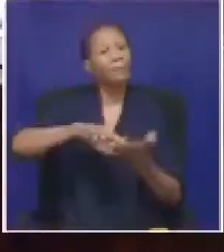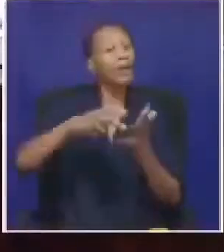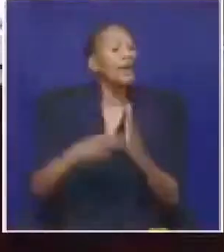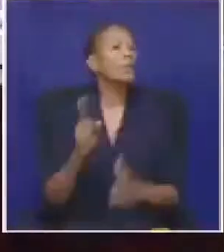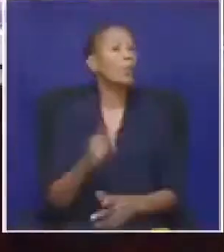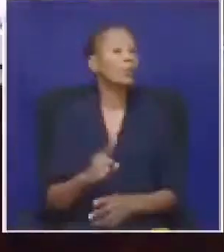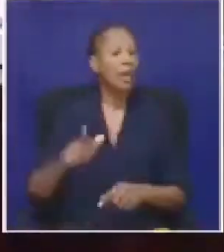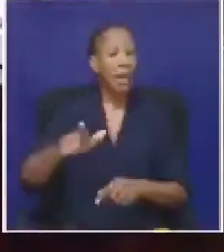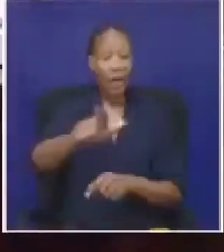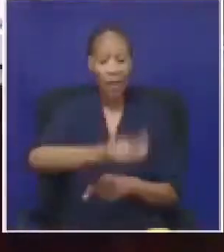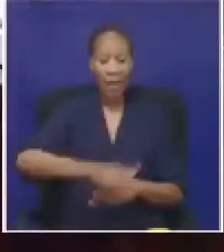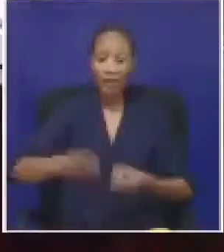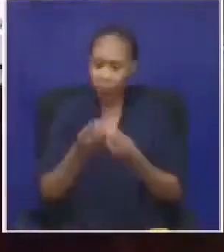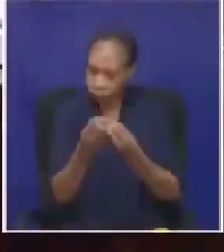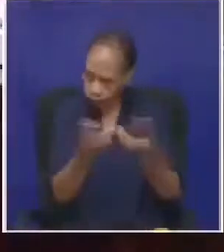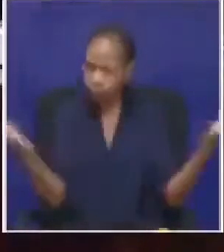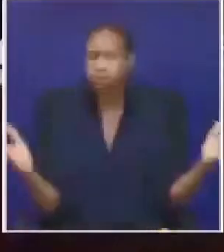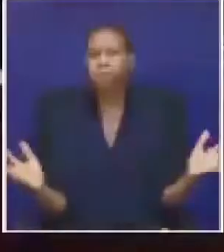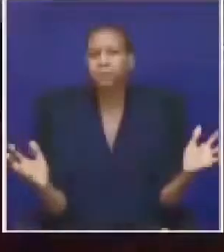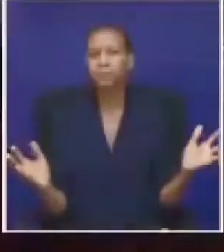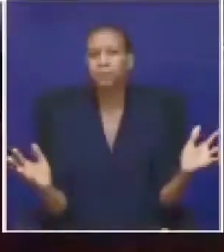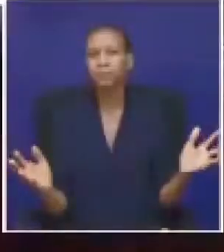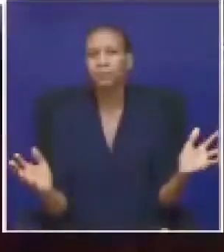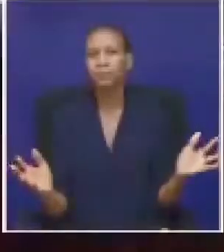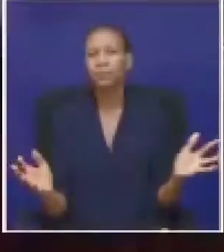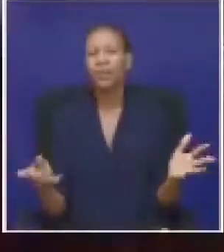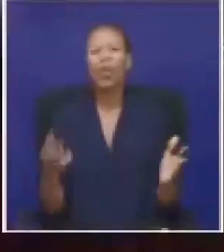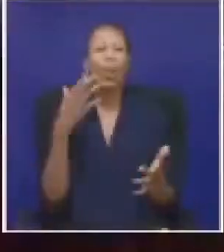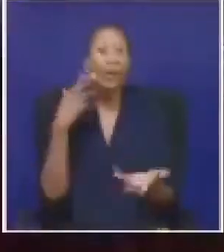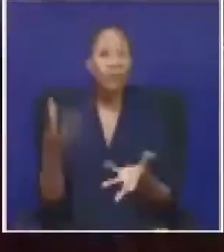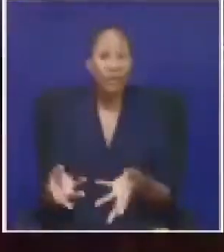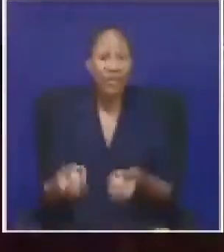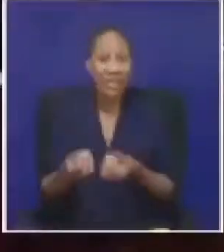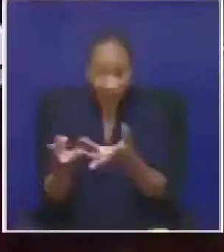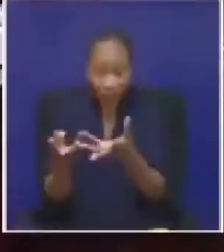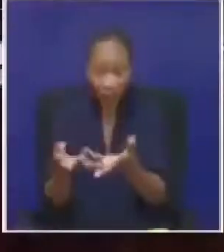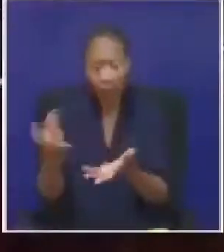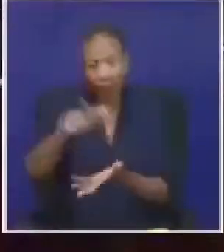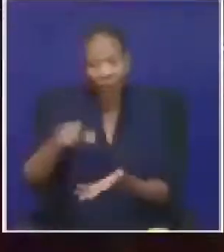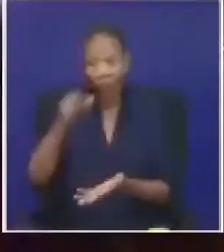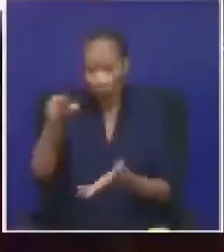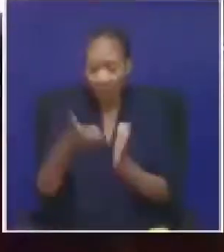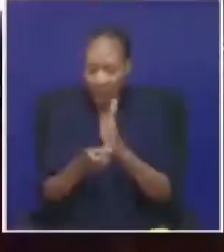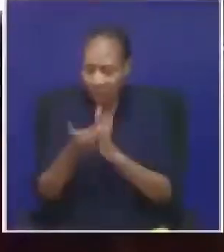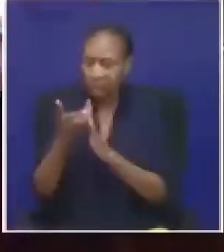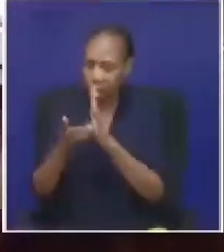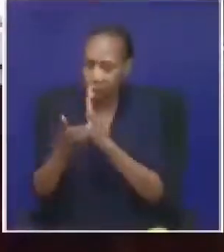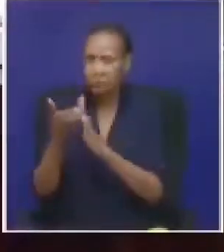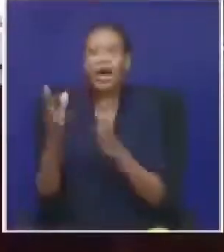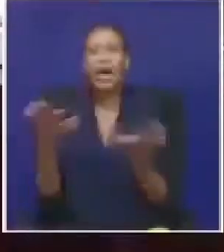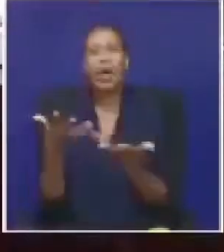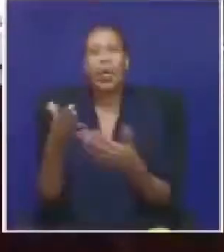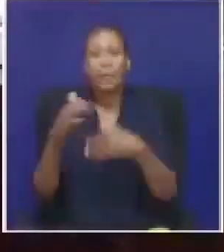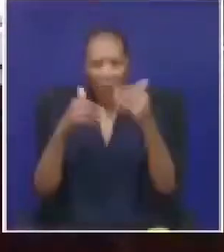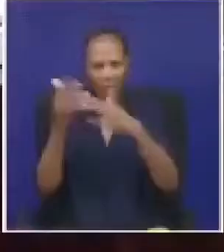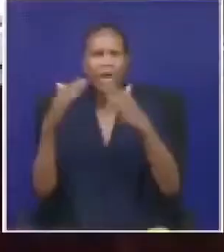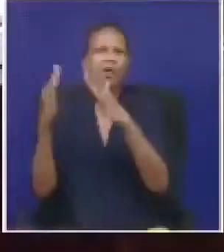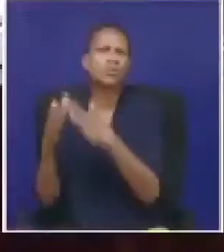be released and developed to settle people.